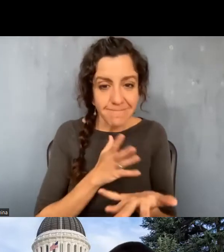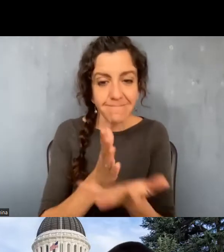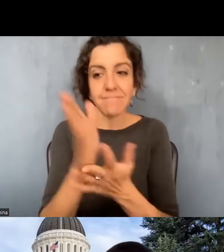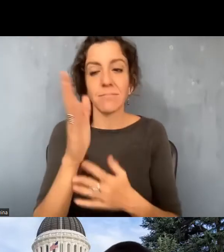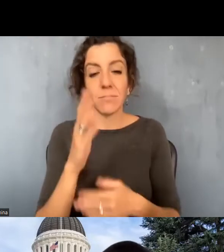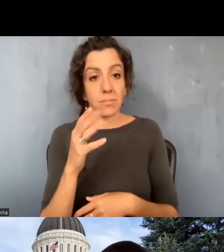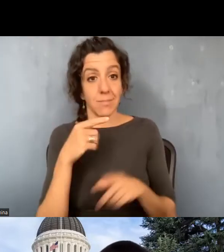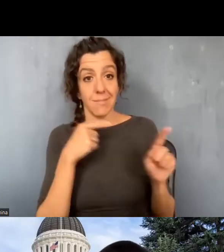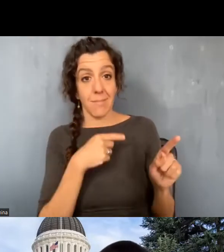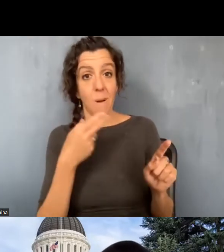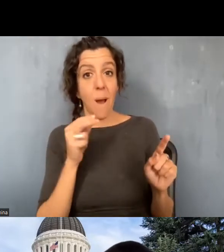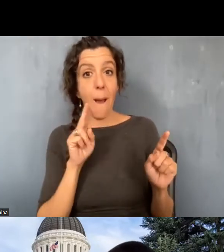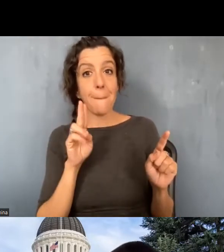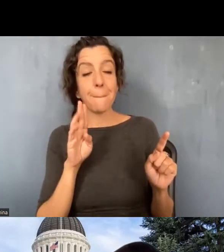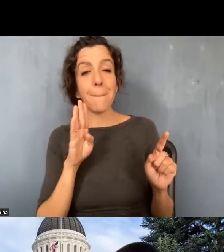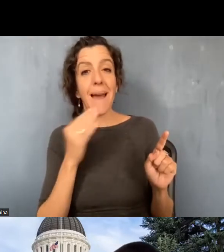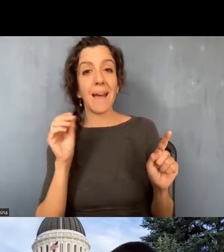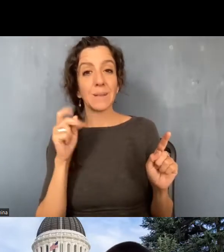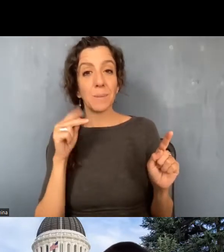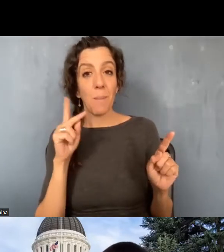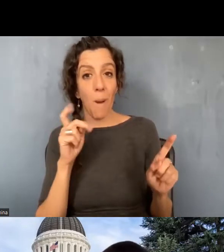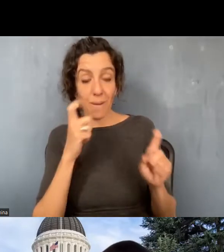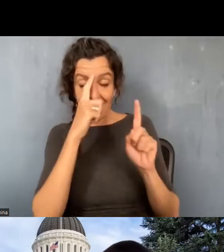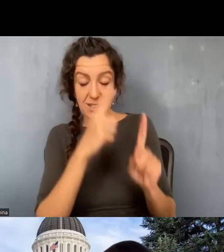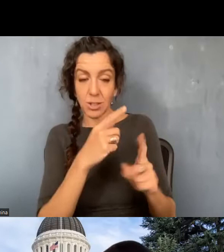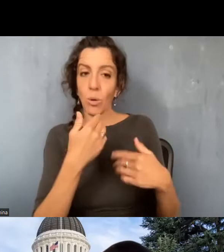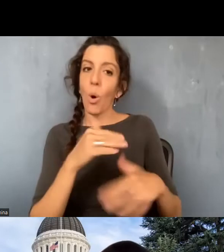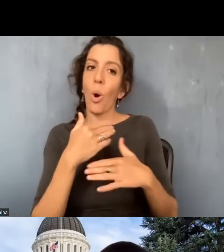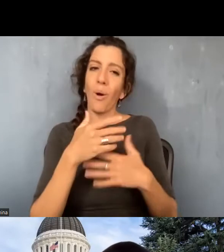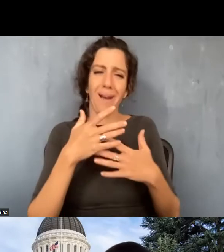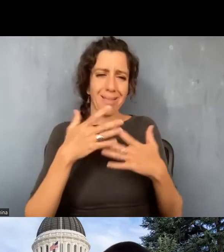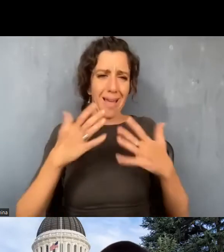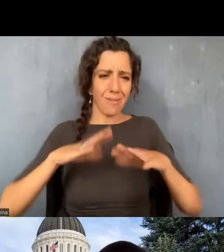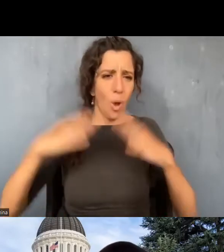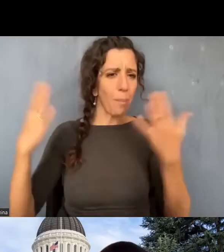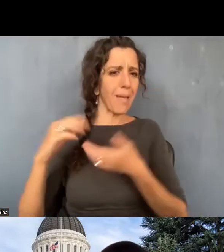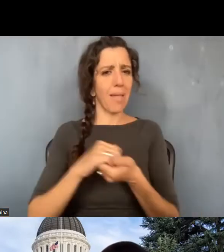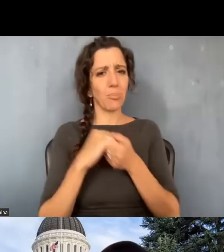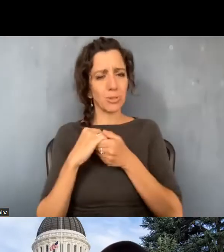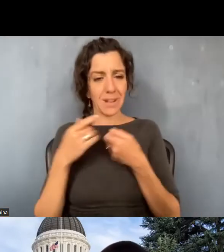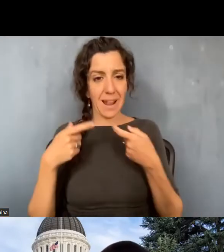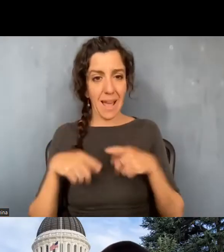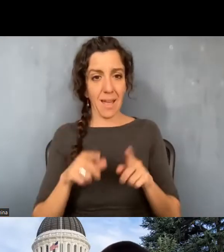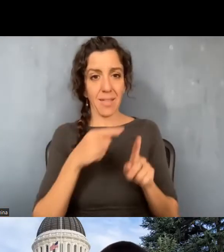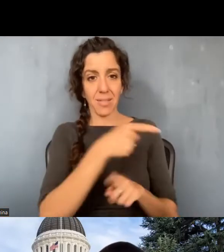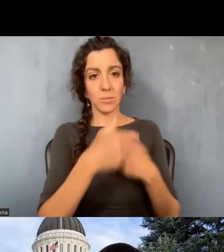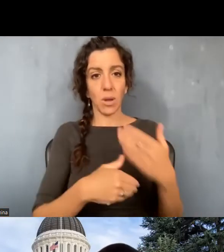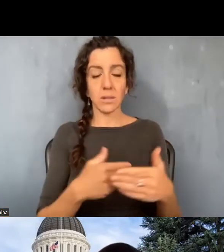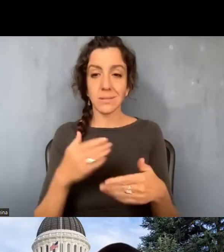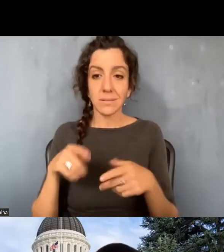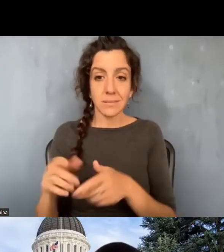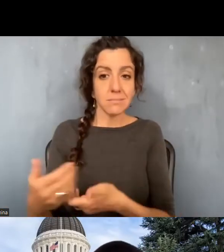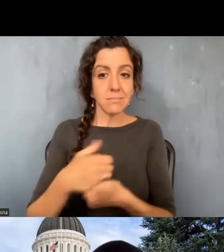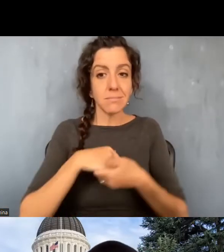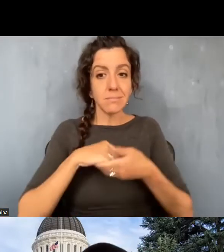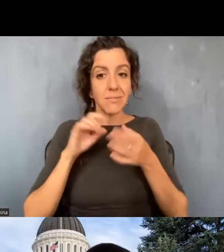initiative, we really appreciate the open and collaborative approach that's been used throughout this process in gathering feedback by the Department of Aging.